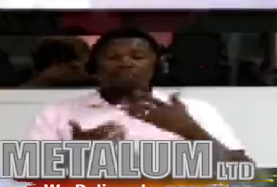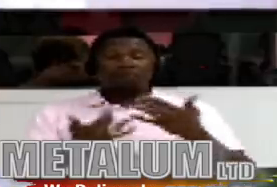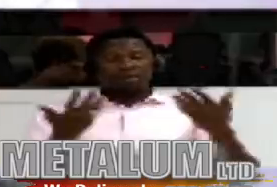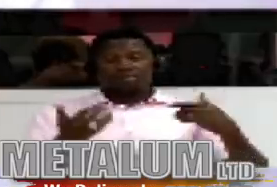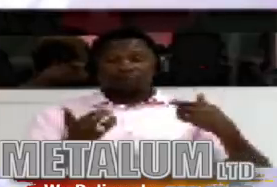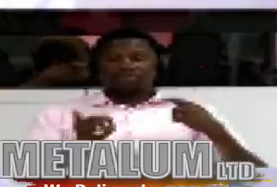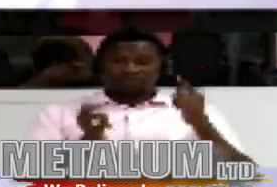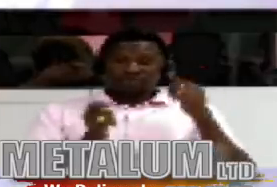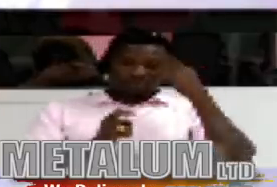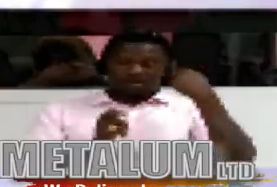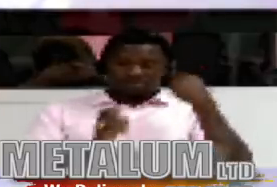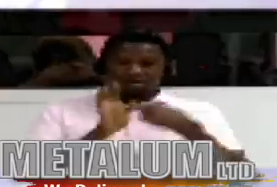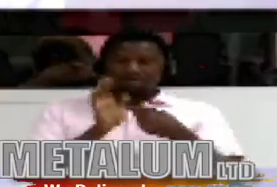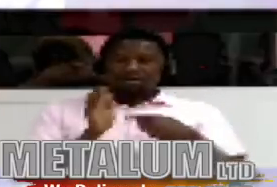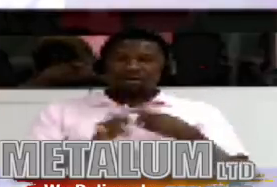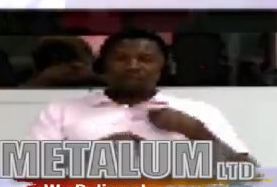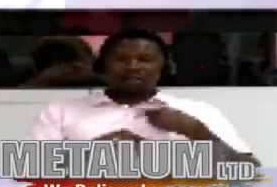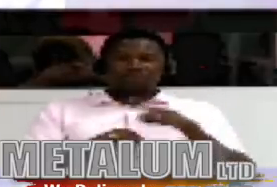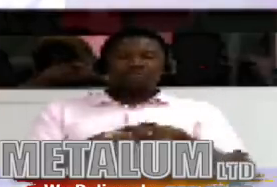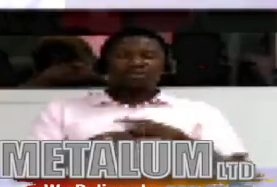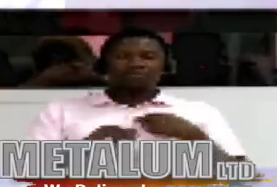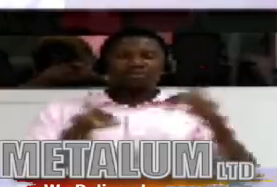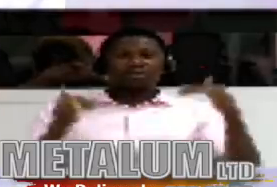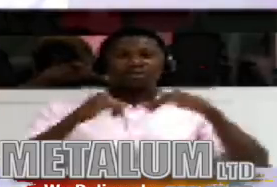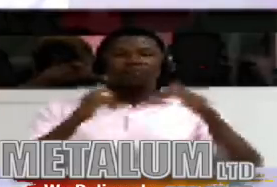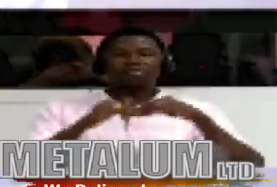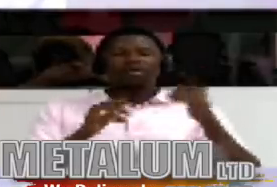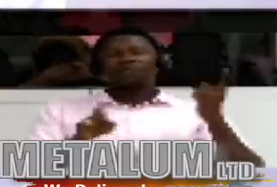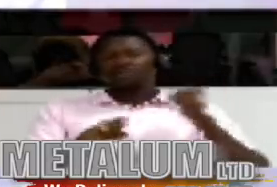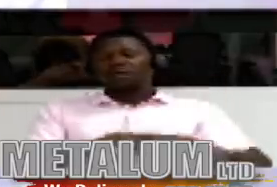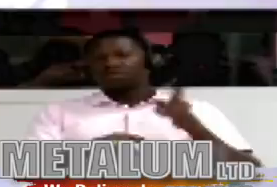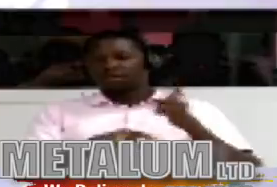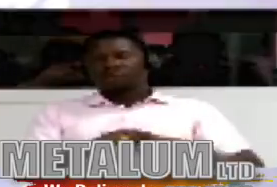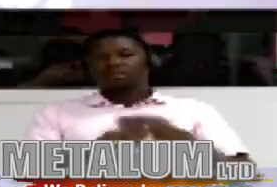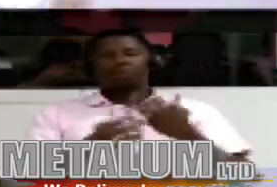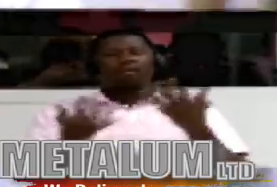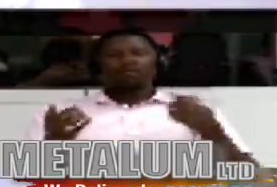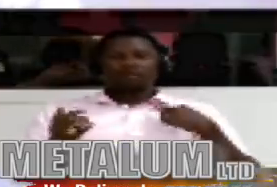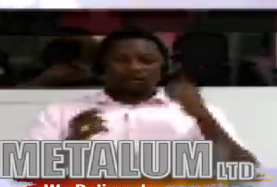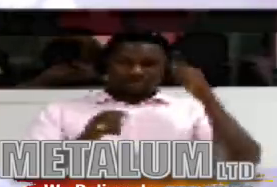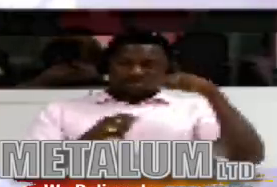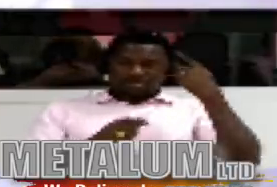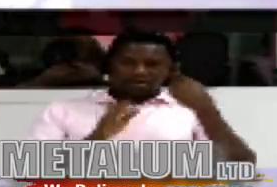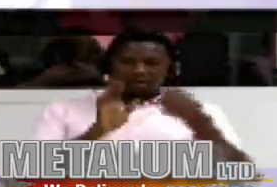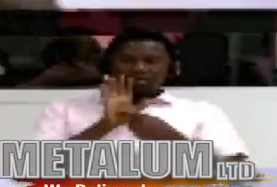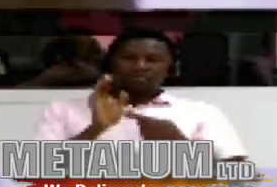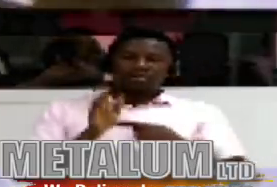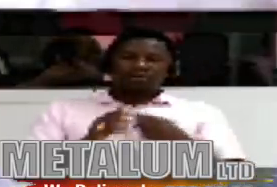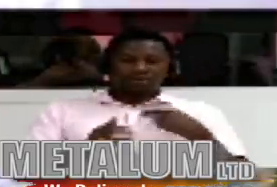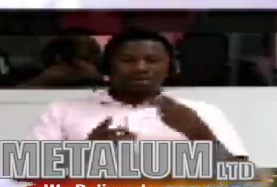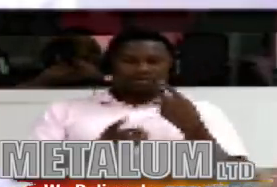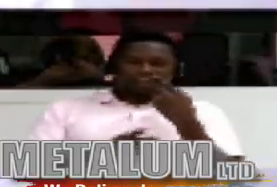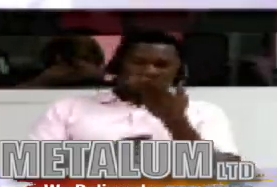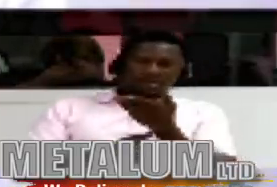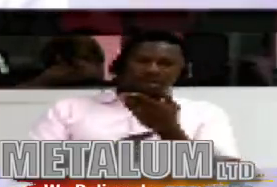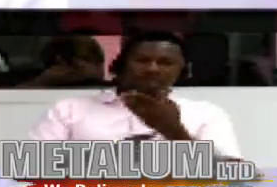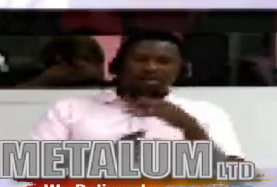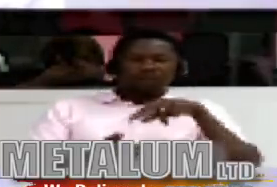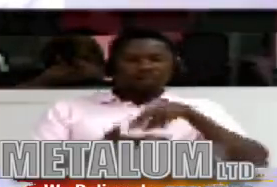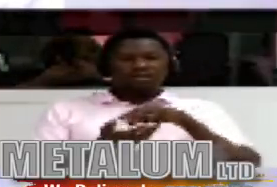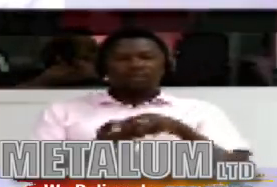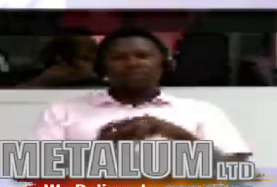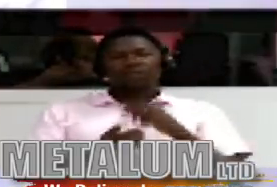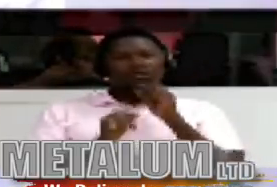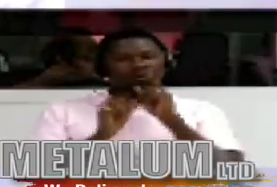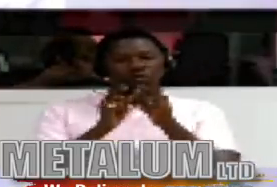meeting with them constantly. Most of them recognized me. So I was there standing with them, talking to them, calming